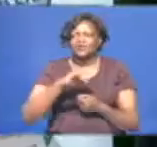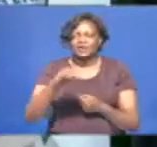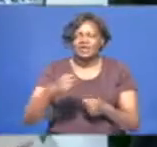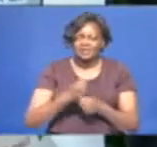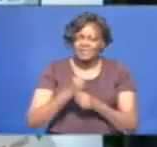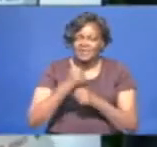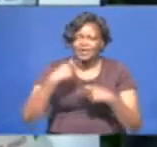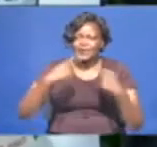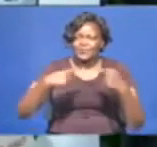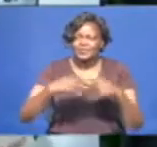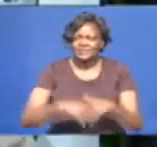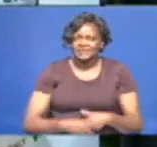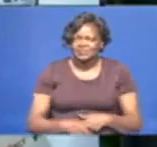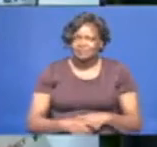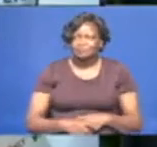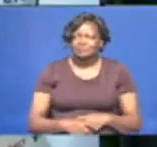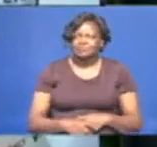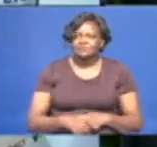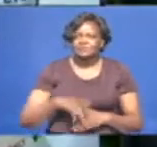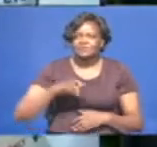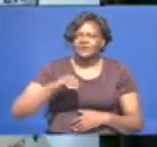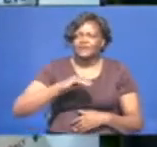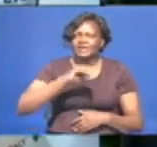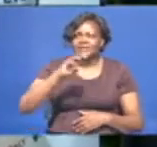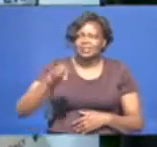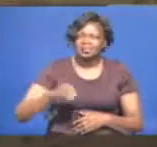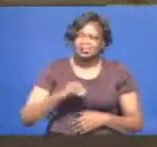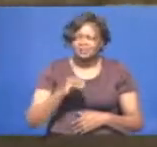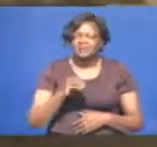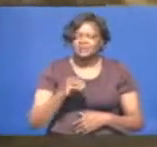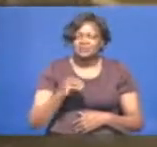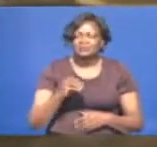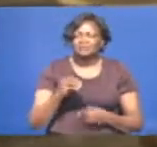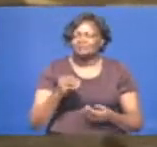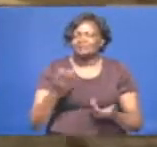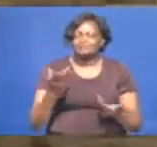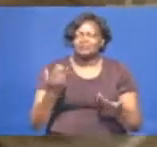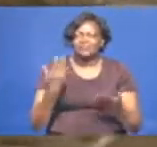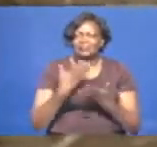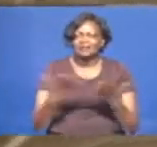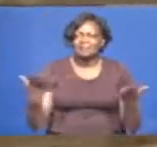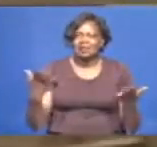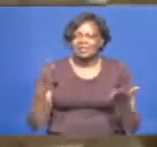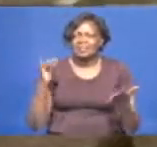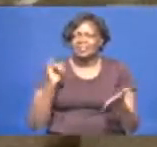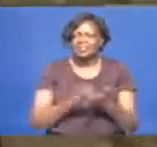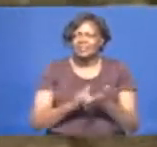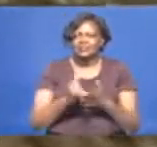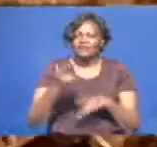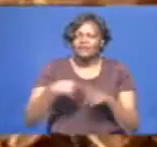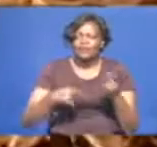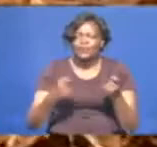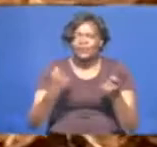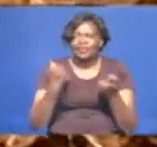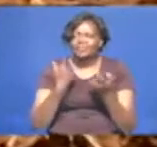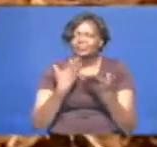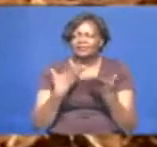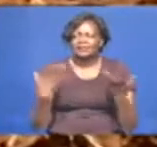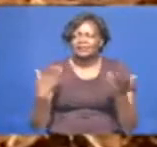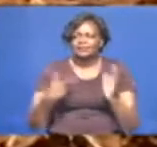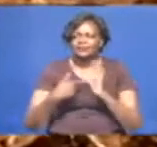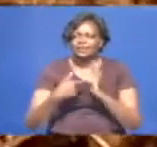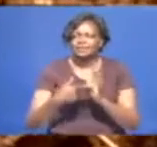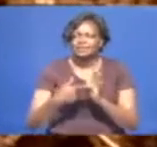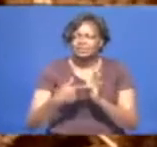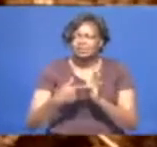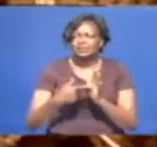process. Fertilizer has been an age-long product, mainly from natural organic material like manure